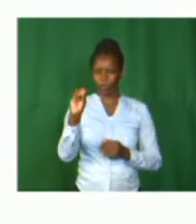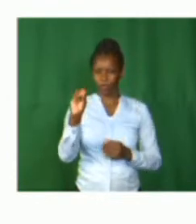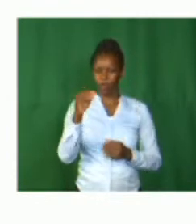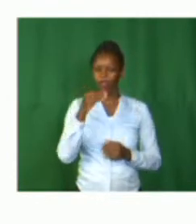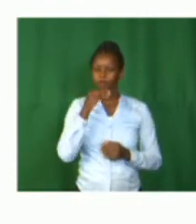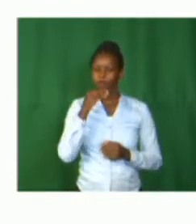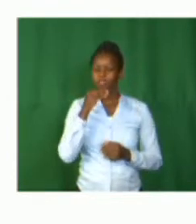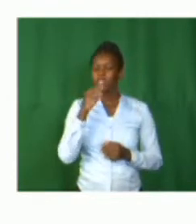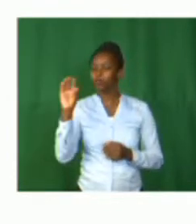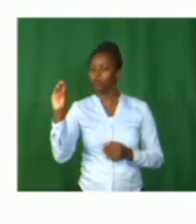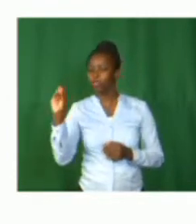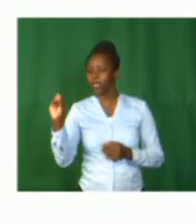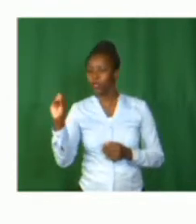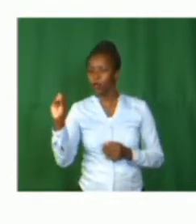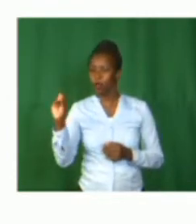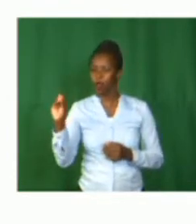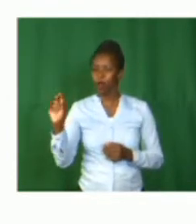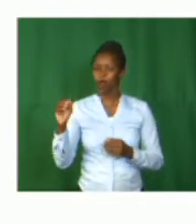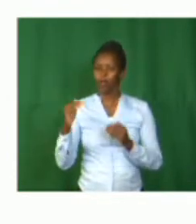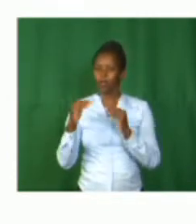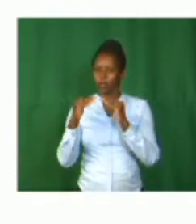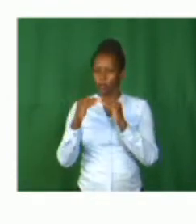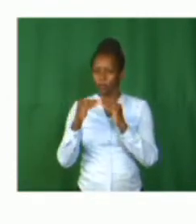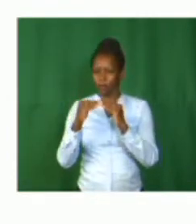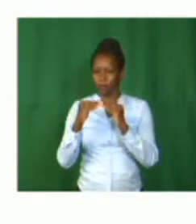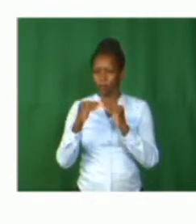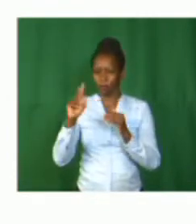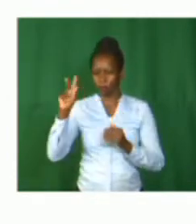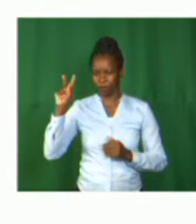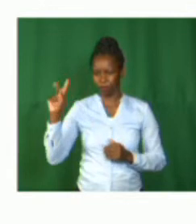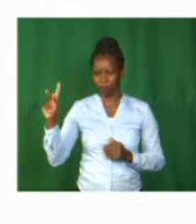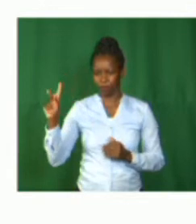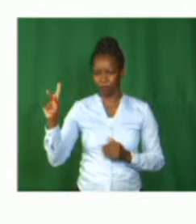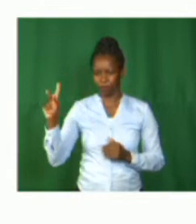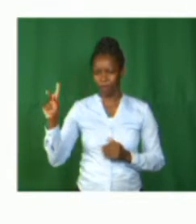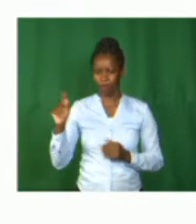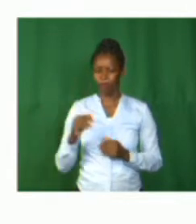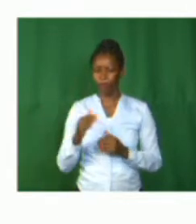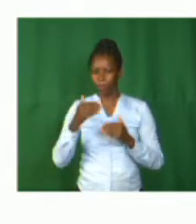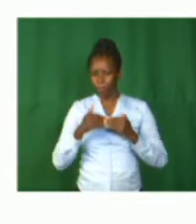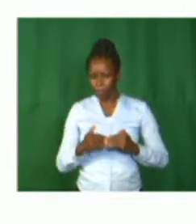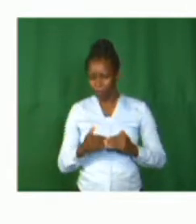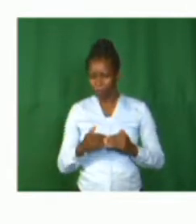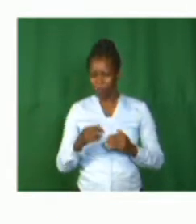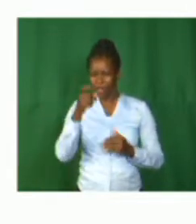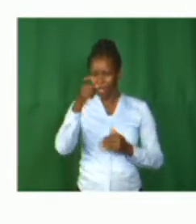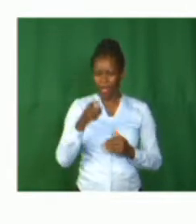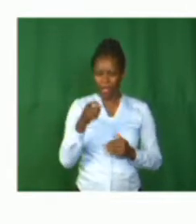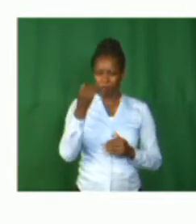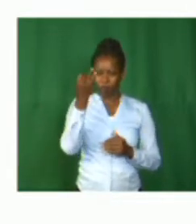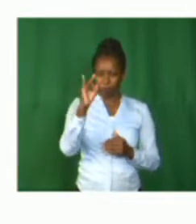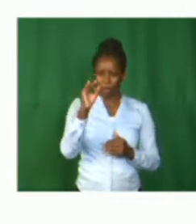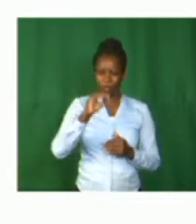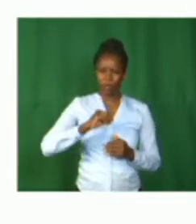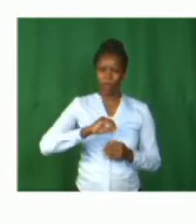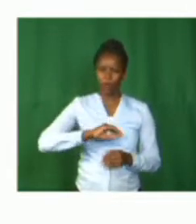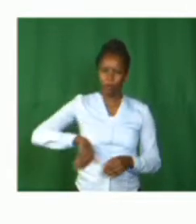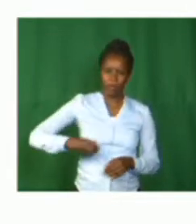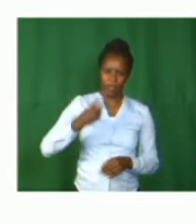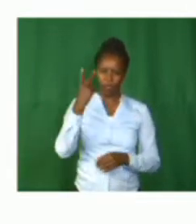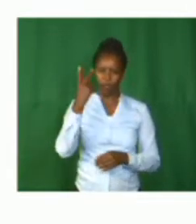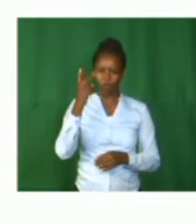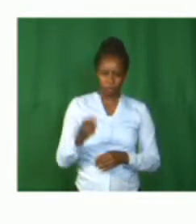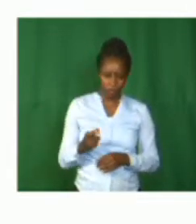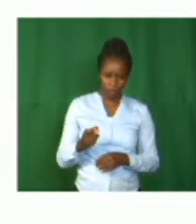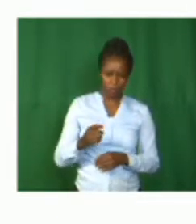is our k here, to say our k is equal to 0. And also the second one now, x squared minus x minus 2 is equal to